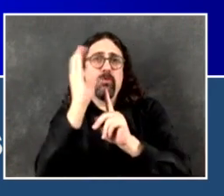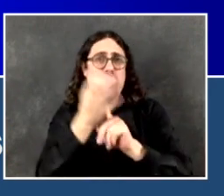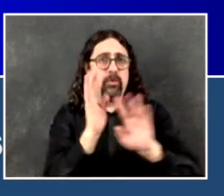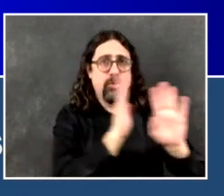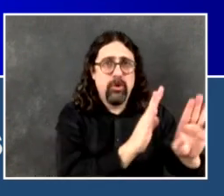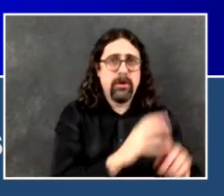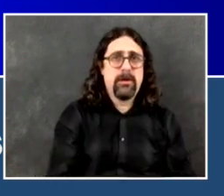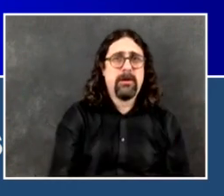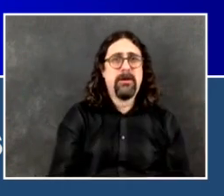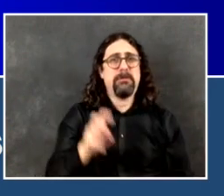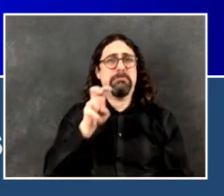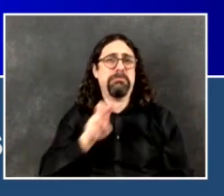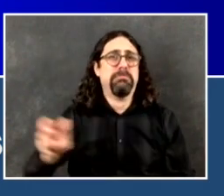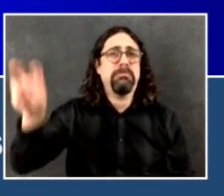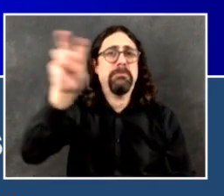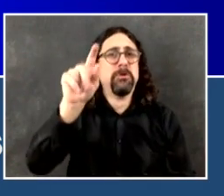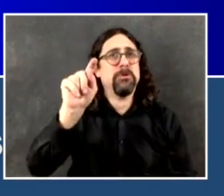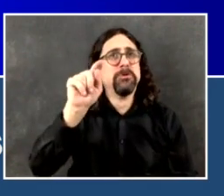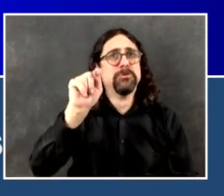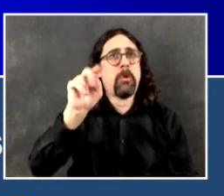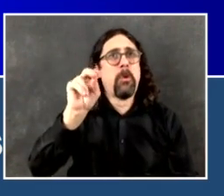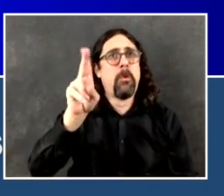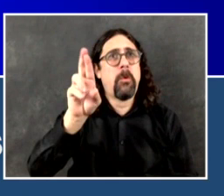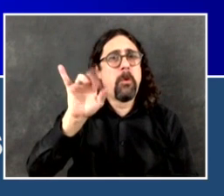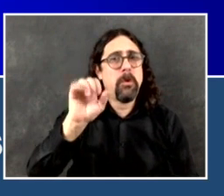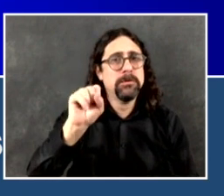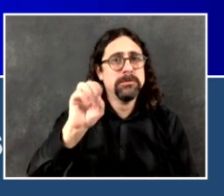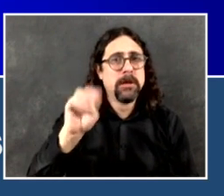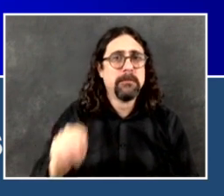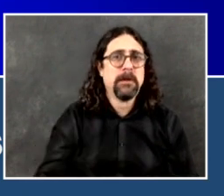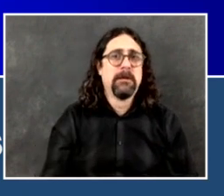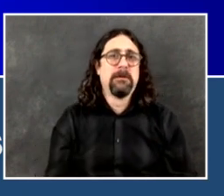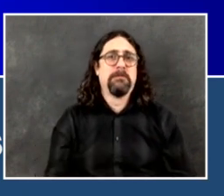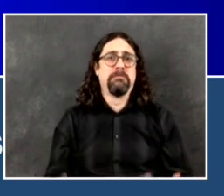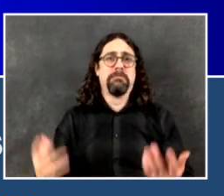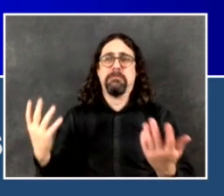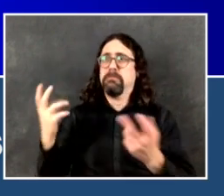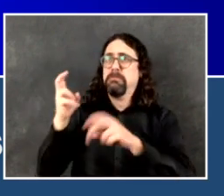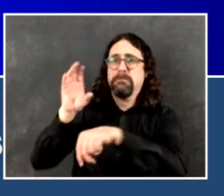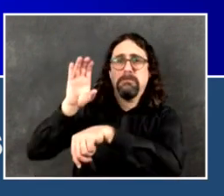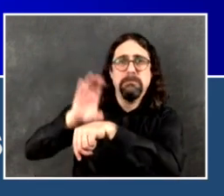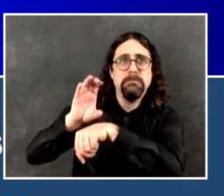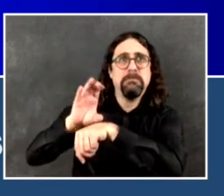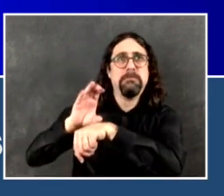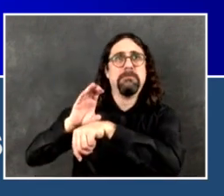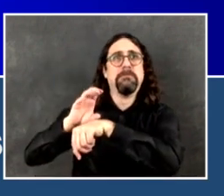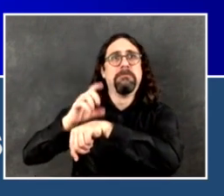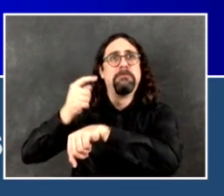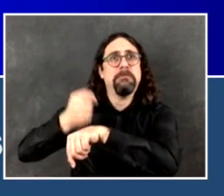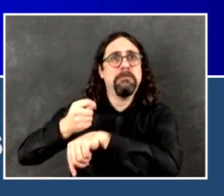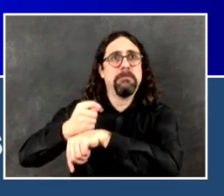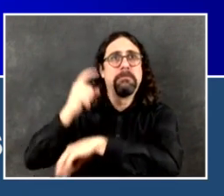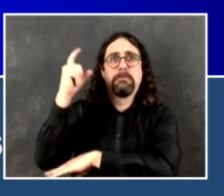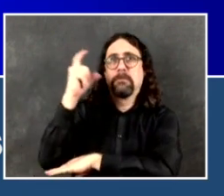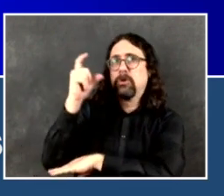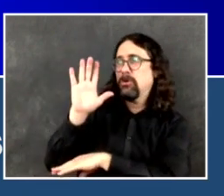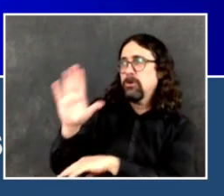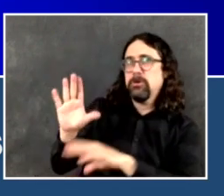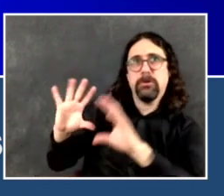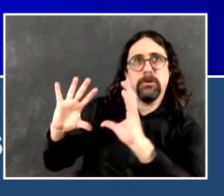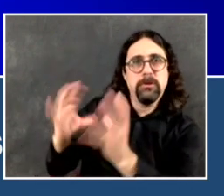get together immediately to help us frame the restart, but they'll stay with us for weeks and months to come as we build